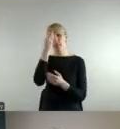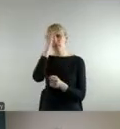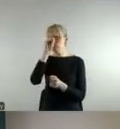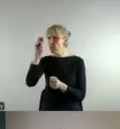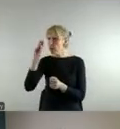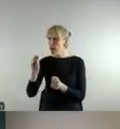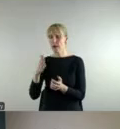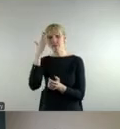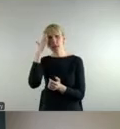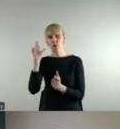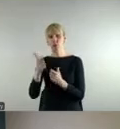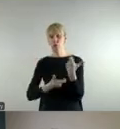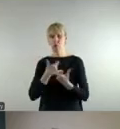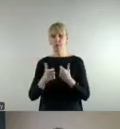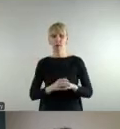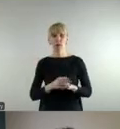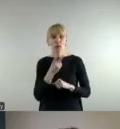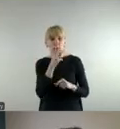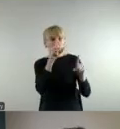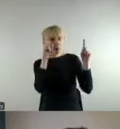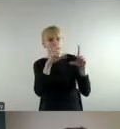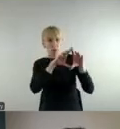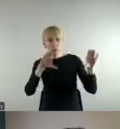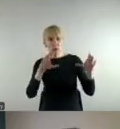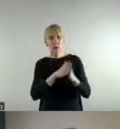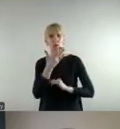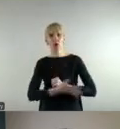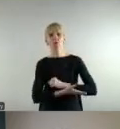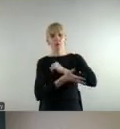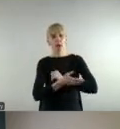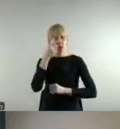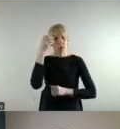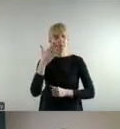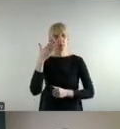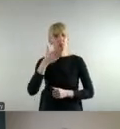staff of our psychological team who works at the evacuation centers.